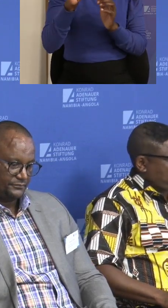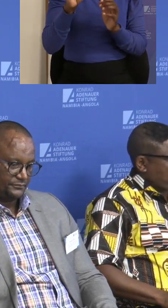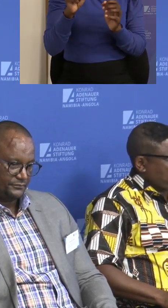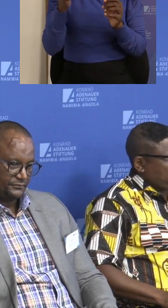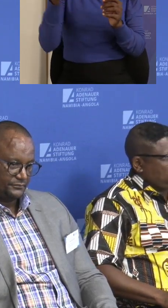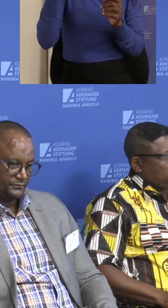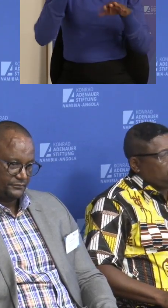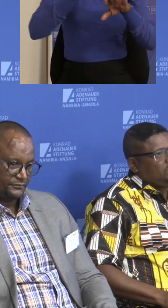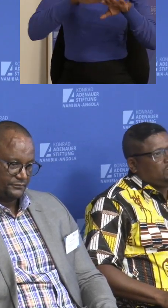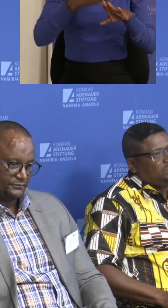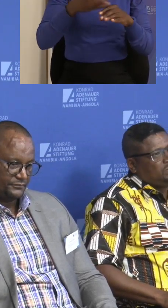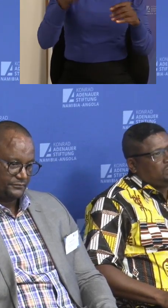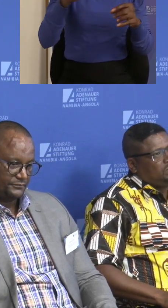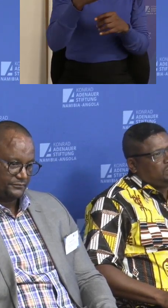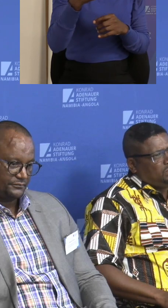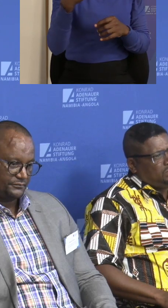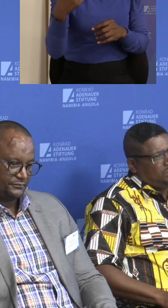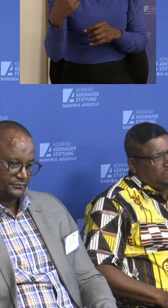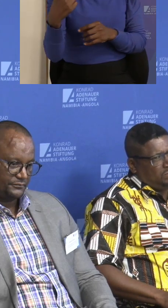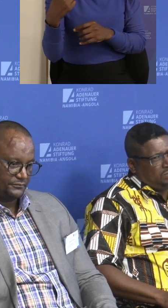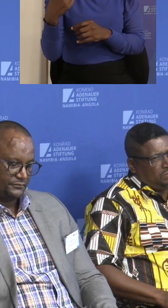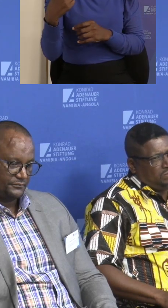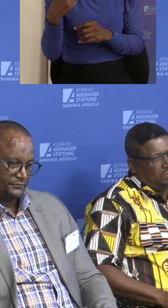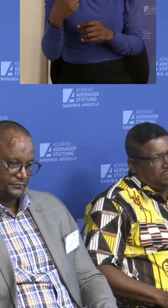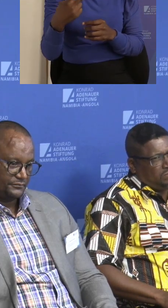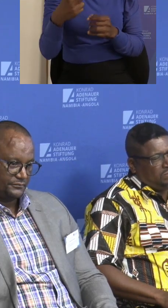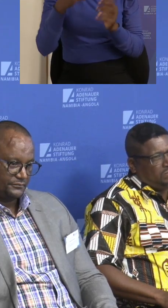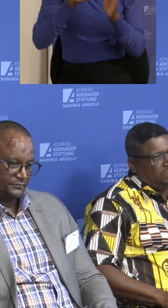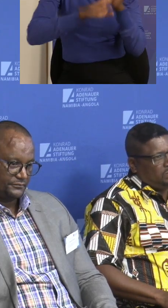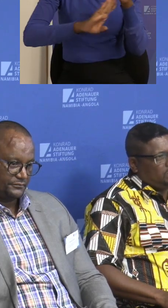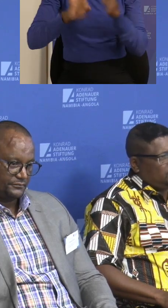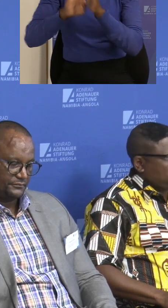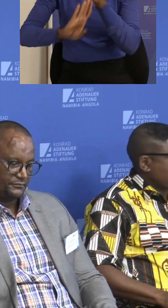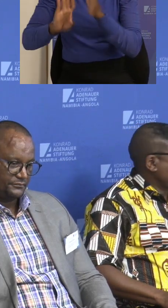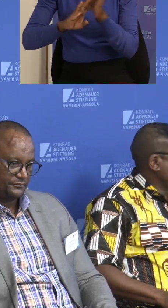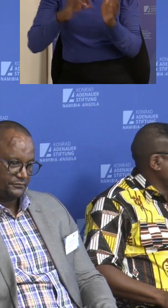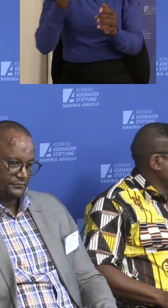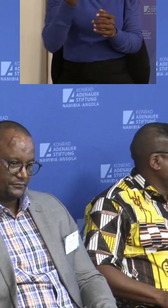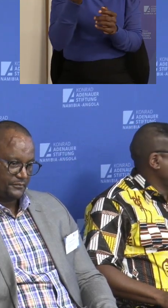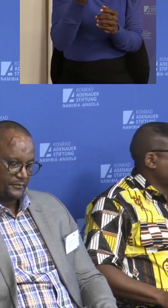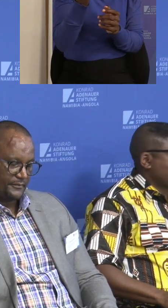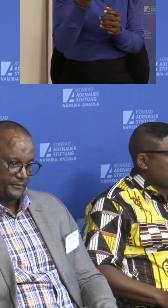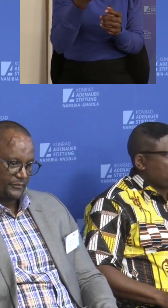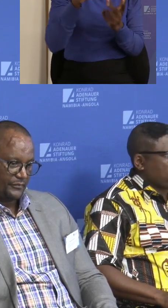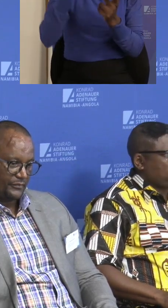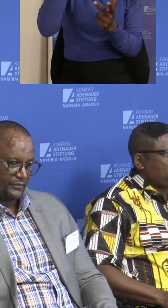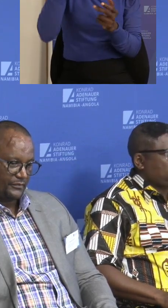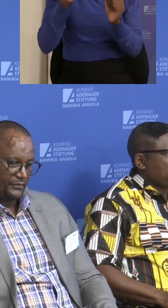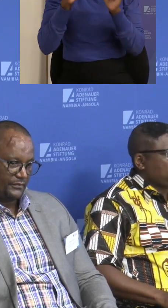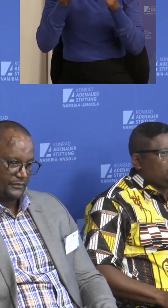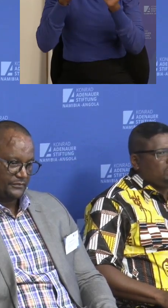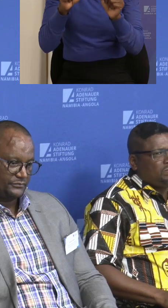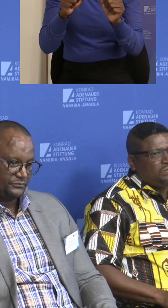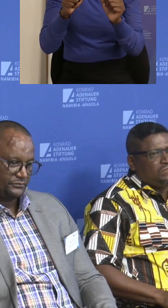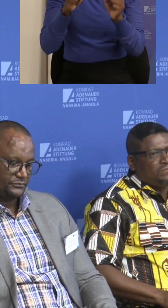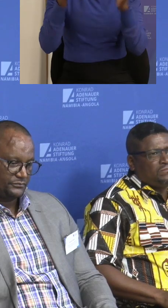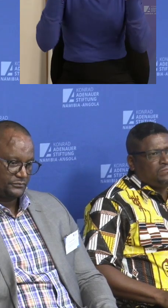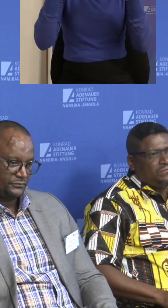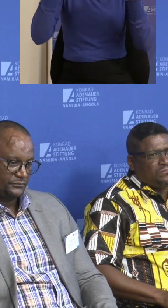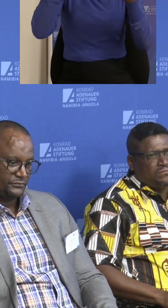12 or the 12th class is not really representable. Only a few of them are qualified for the